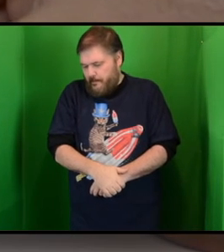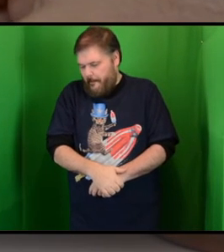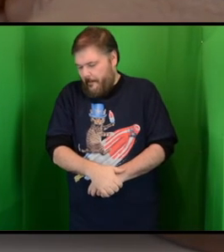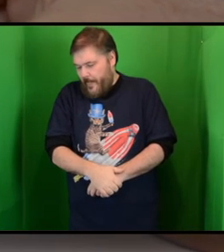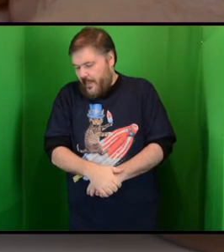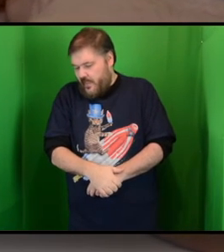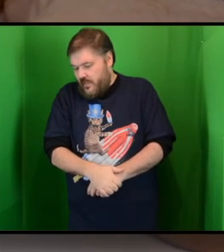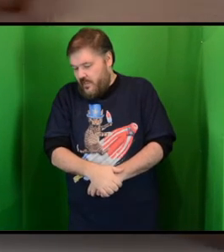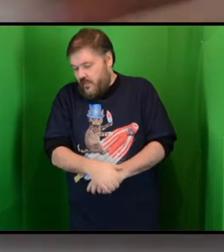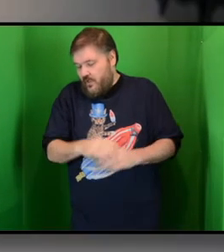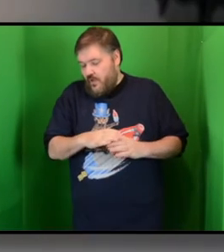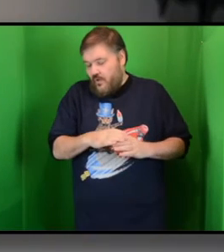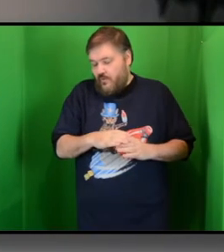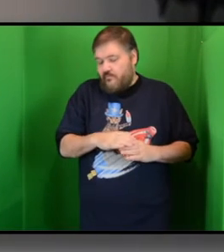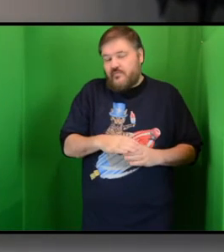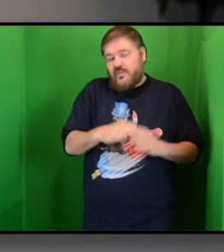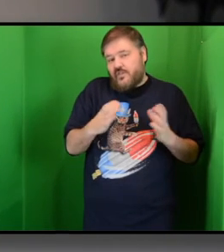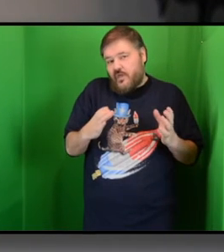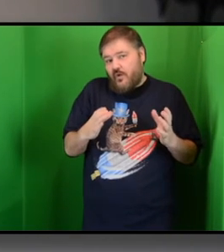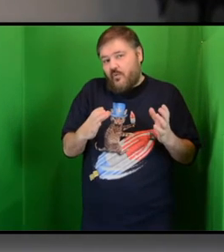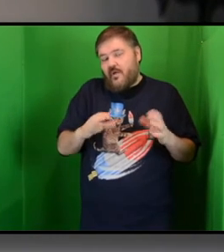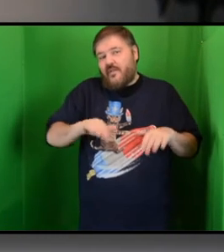out, and he came out with,